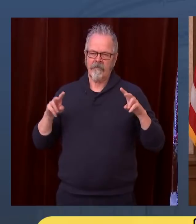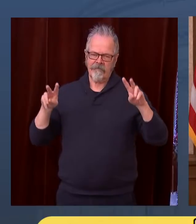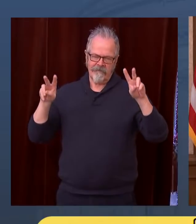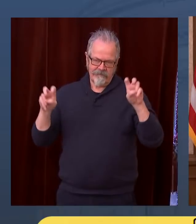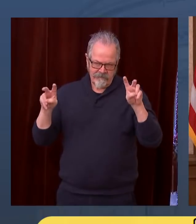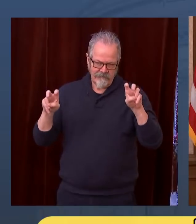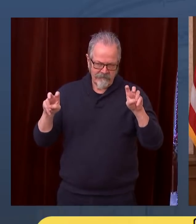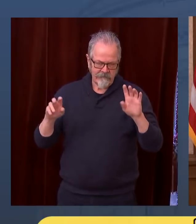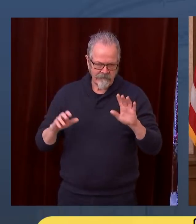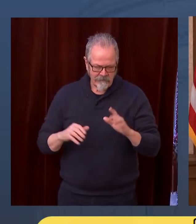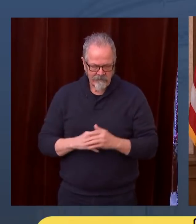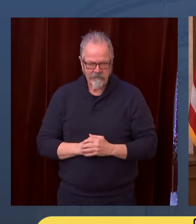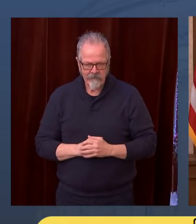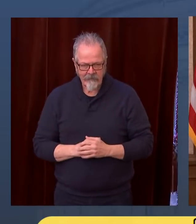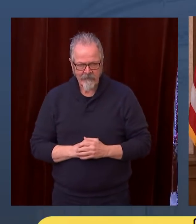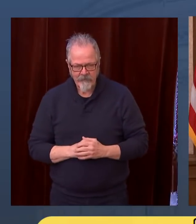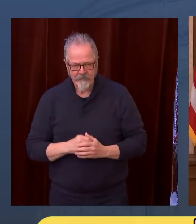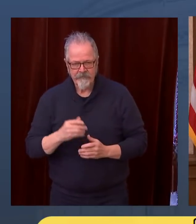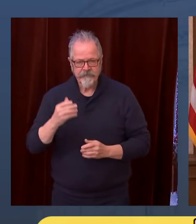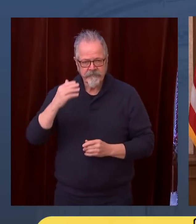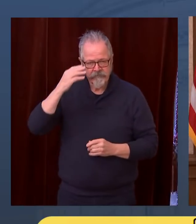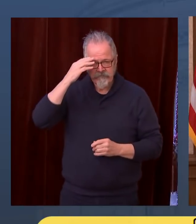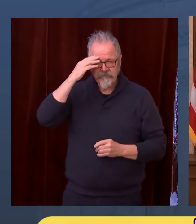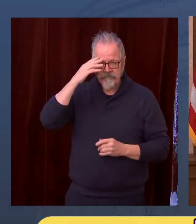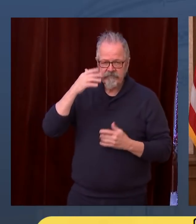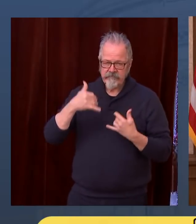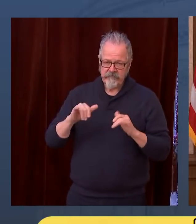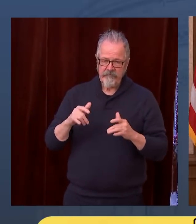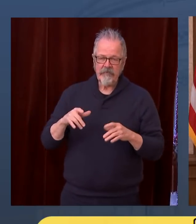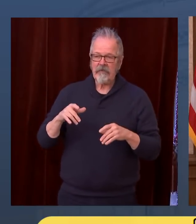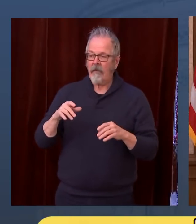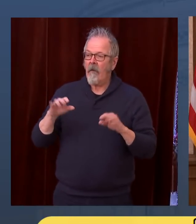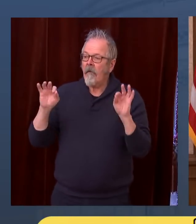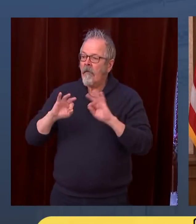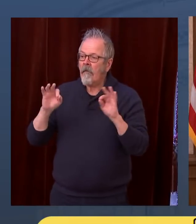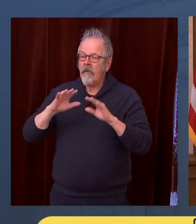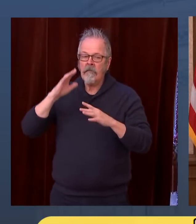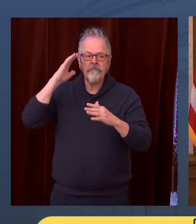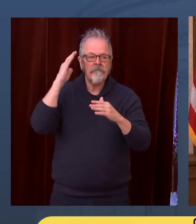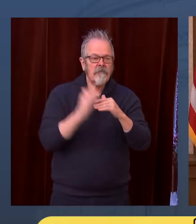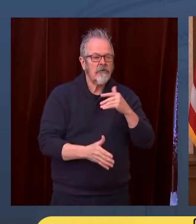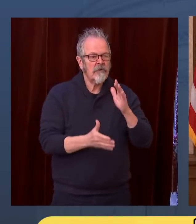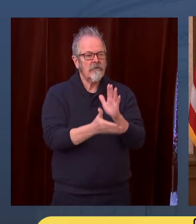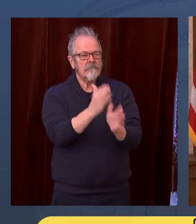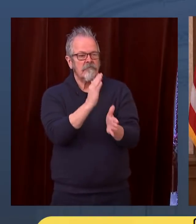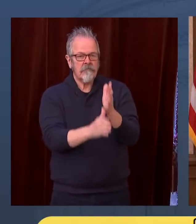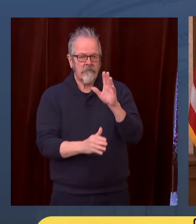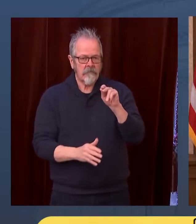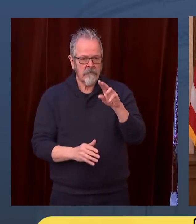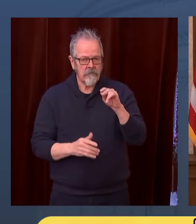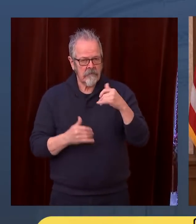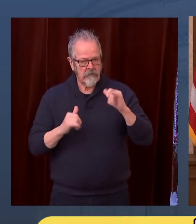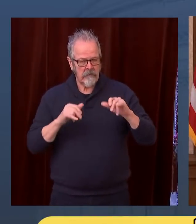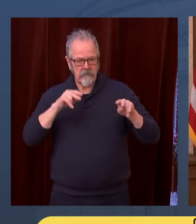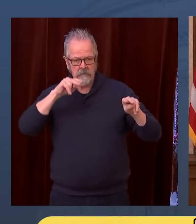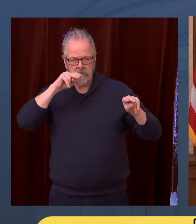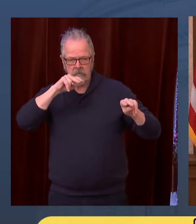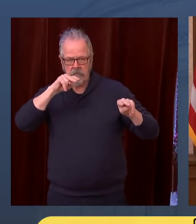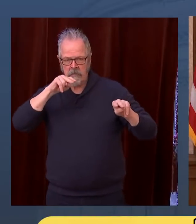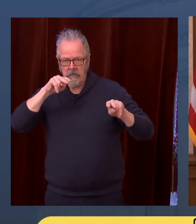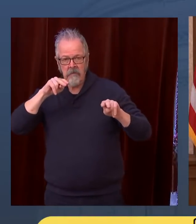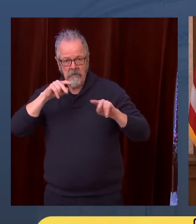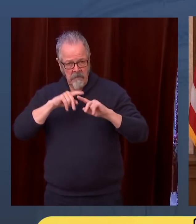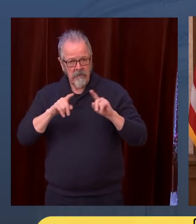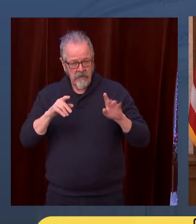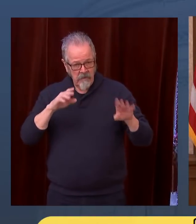Obviously, we know we still have to be cautious because the rate actually remains high today, but this is good